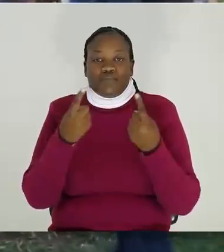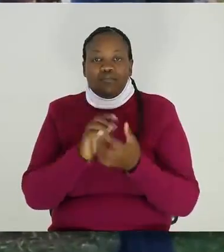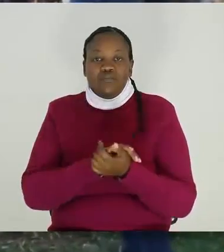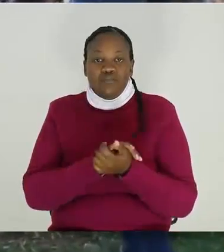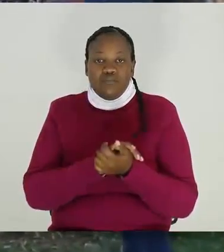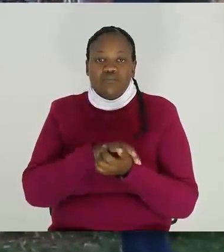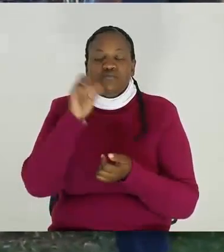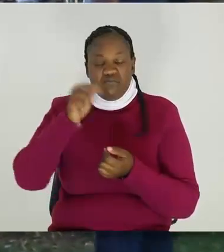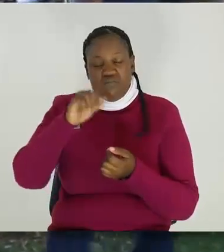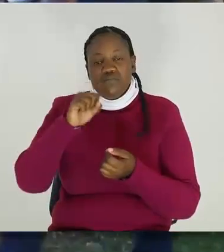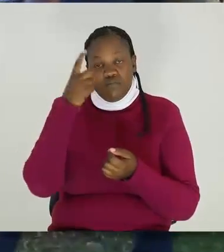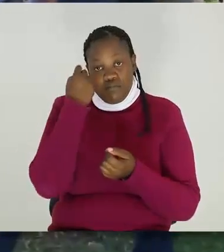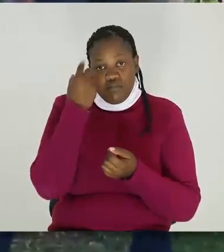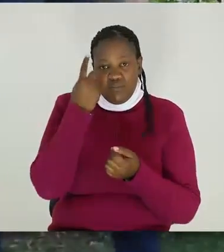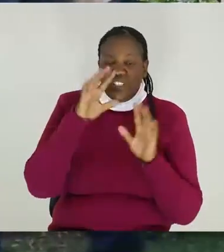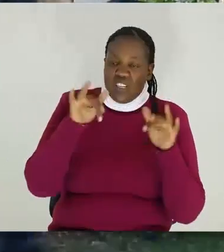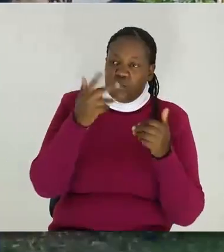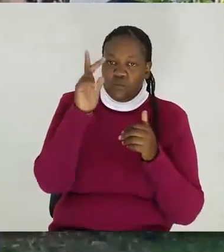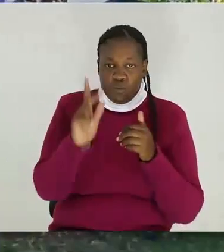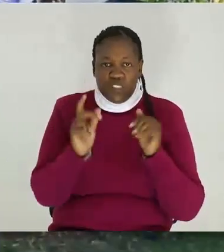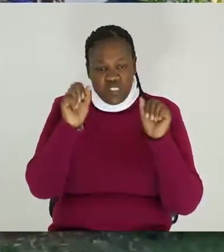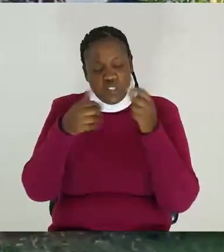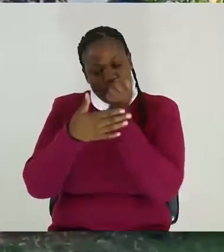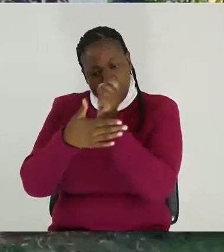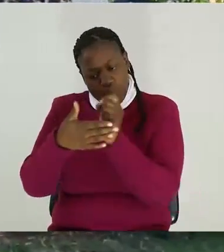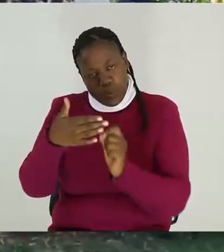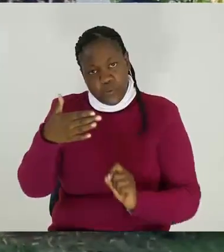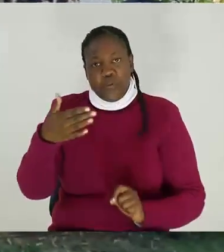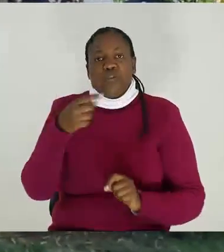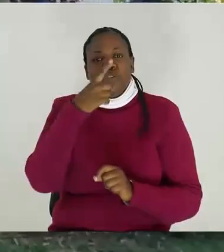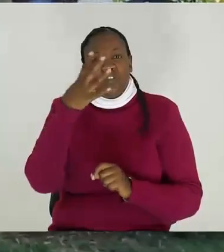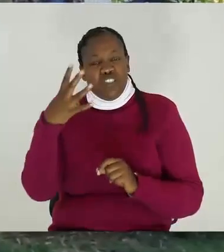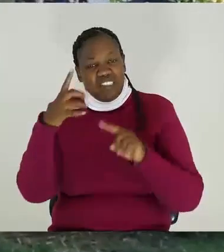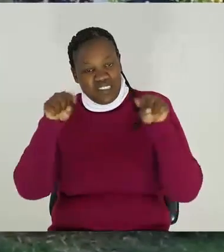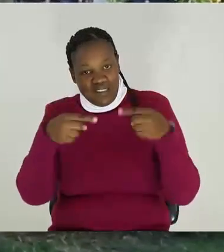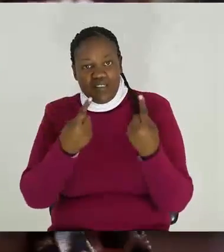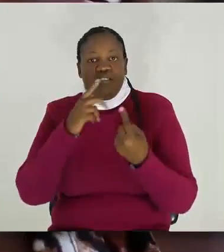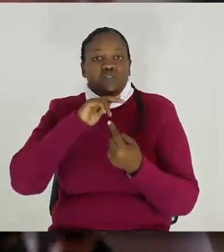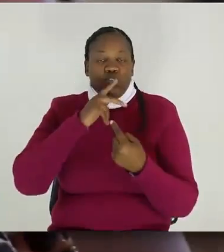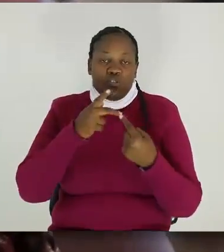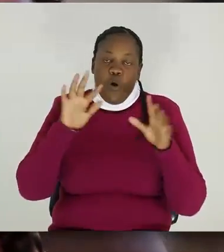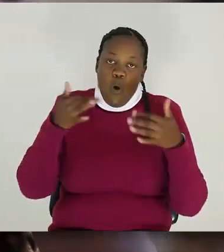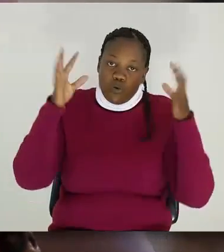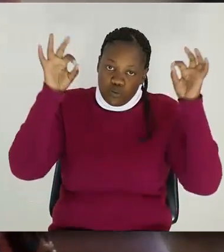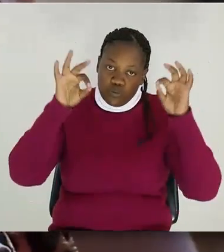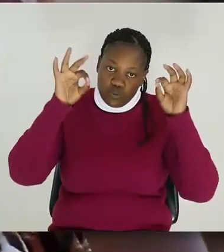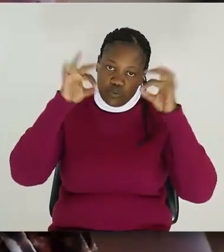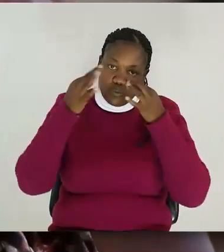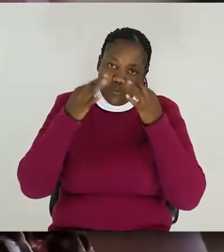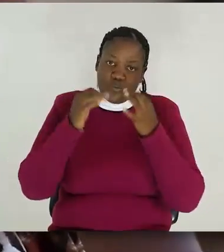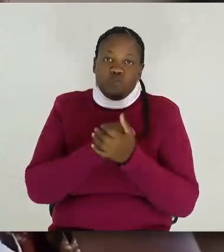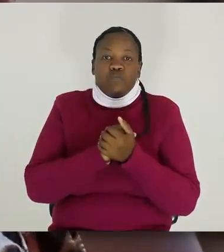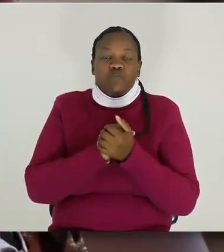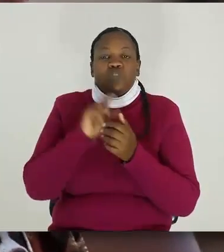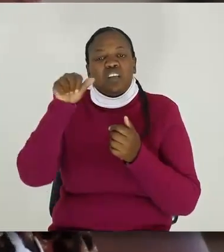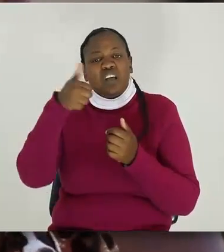that tells us about heroic deeds. Are you guys still busy with different types of poems? Yes, there are actually more types of